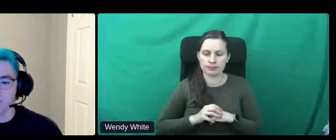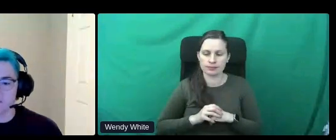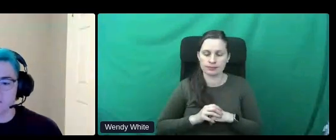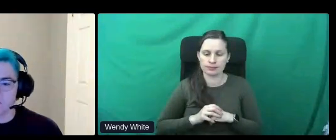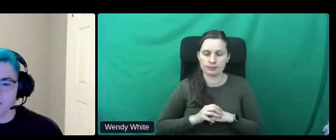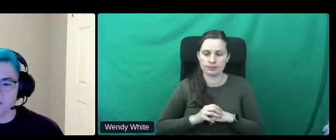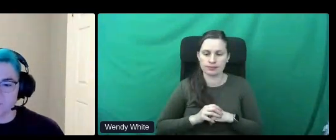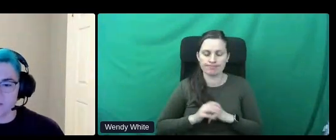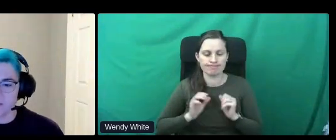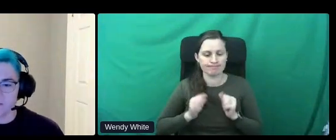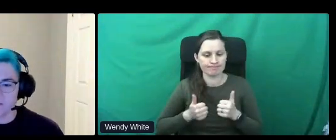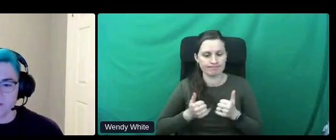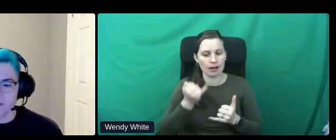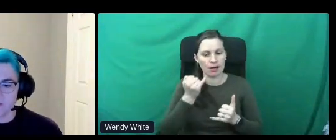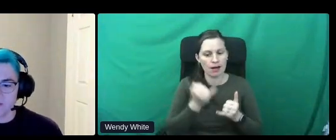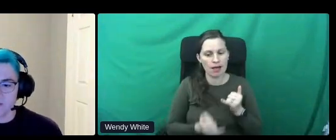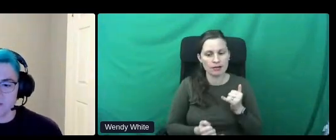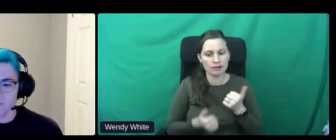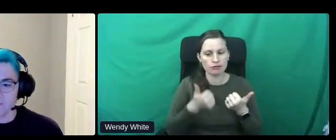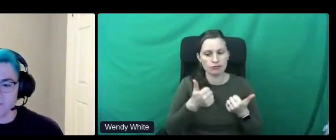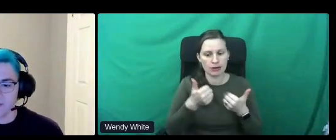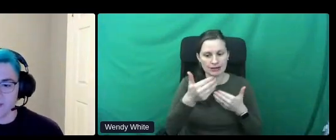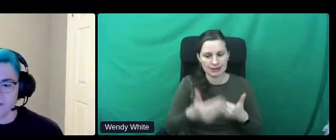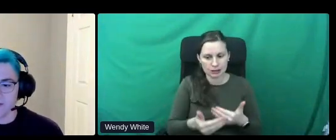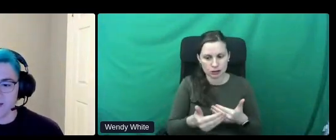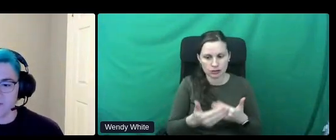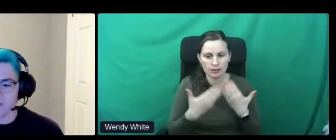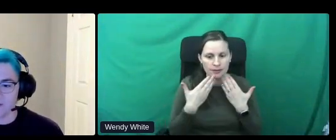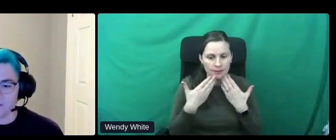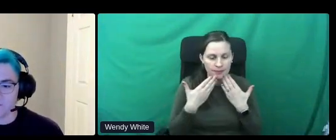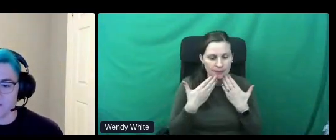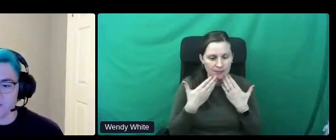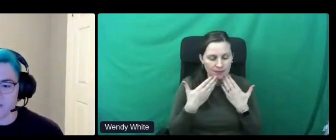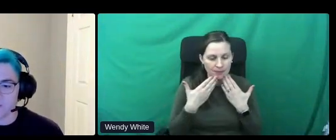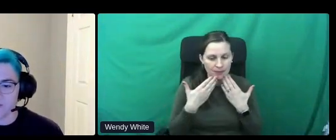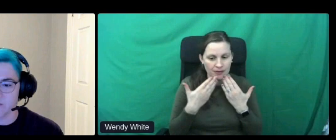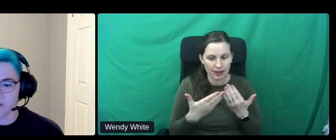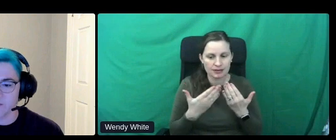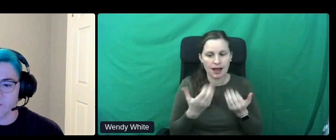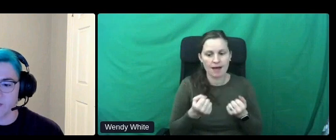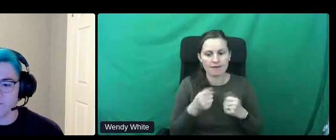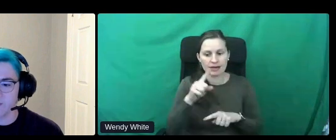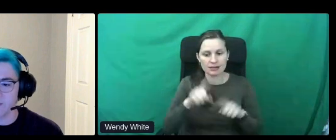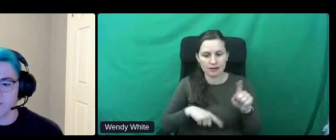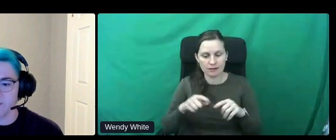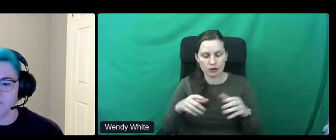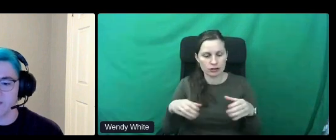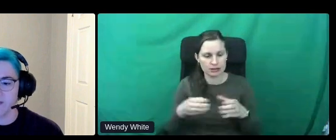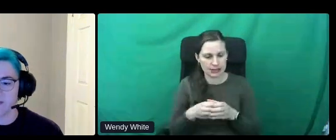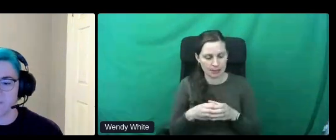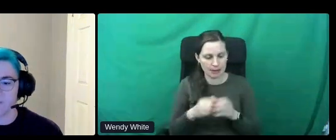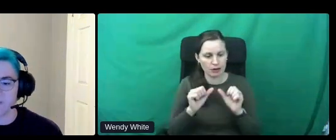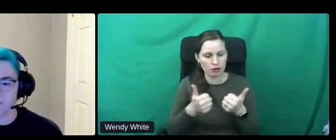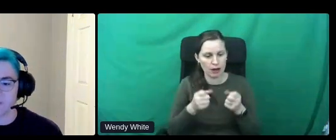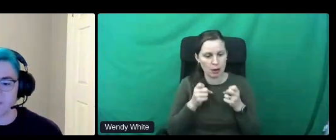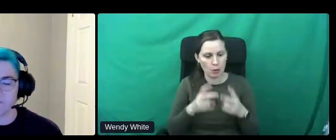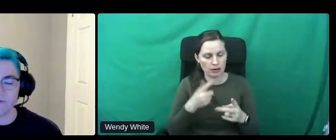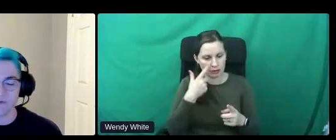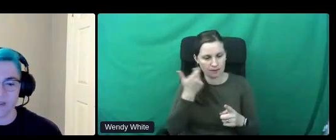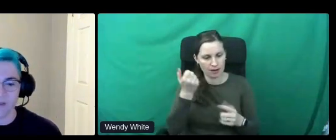All right, so the last one here, great session. Thanks. Having a diverse team is surely a great way to find